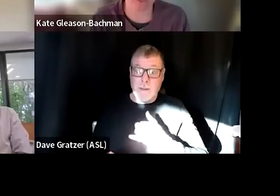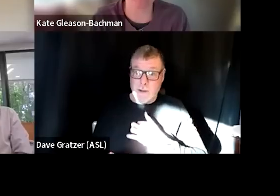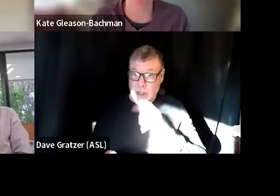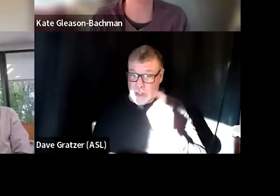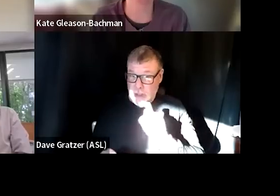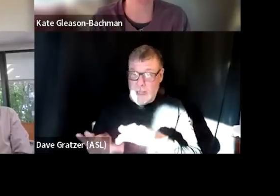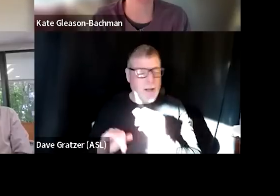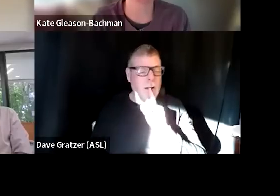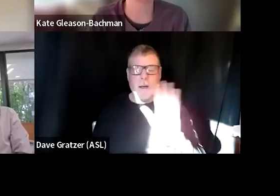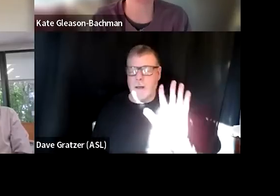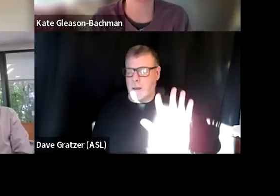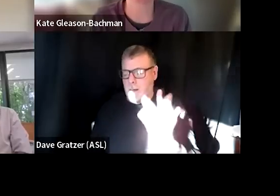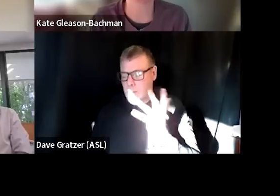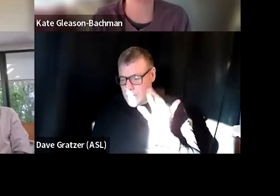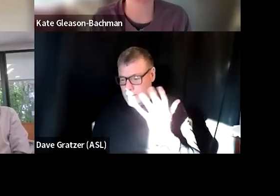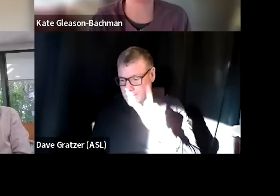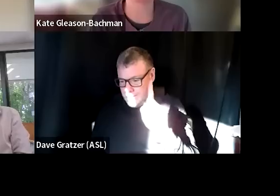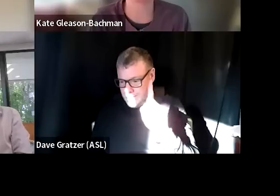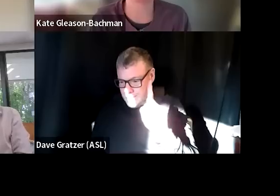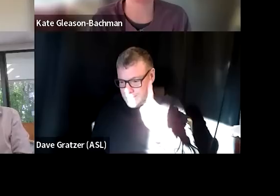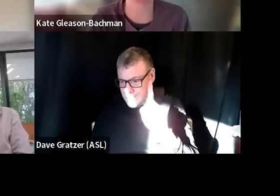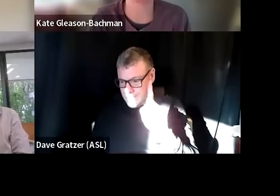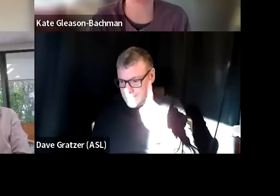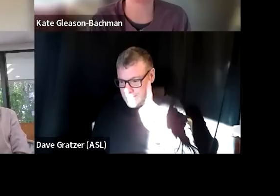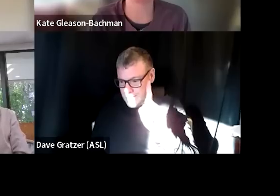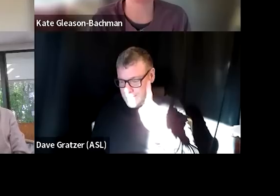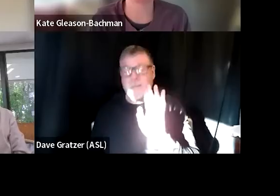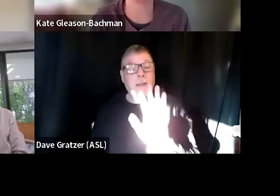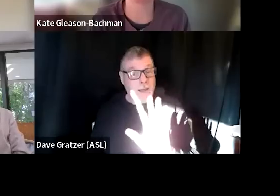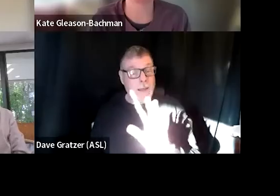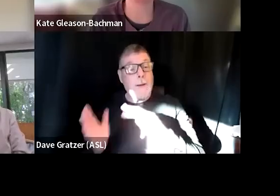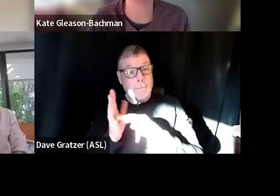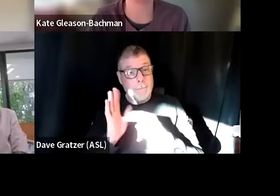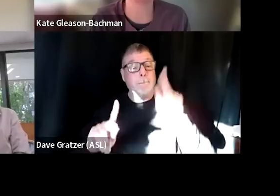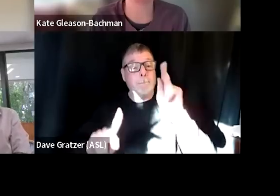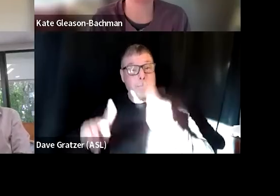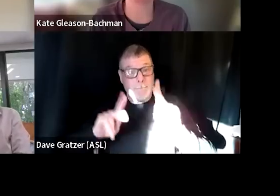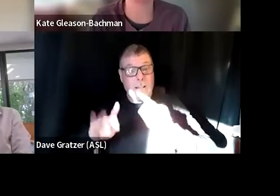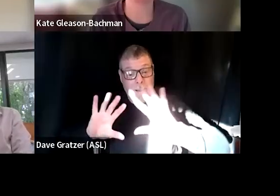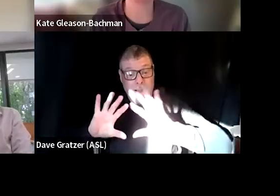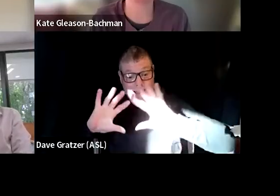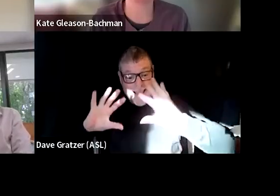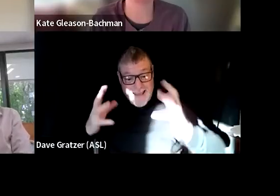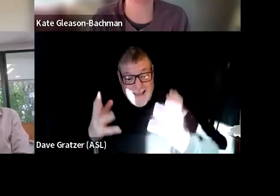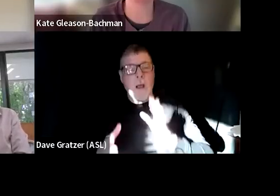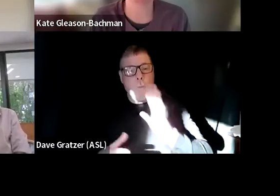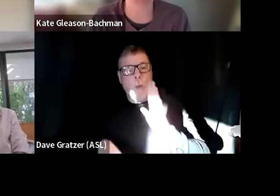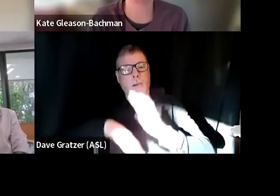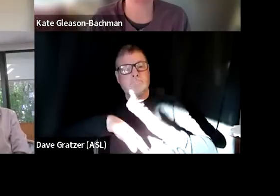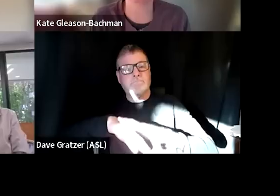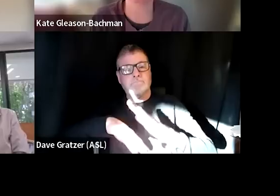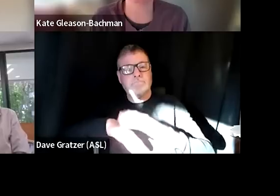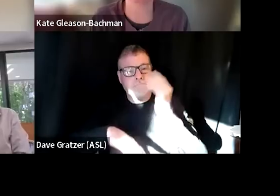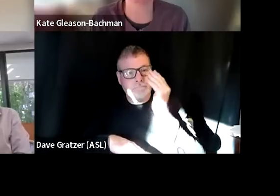was like, no, hold on, let's wait. Mhm. The encampment itself, meaning the people in the encampment, will let you